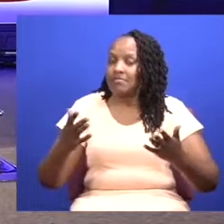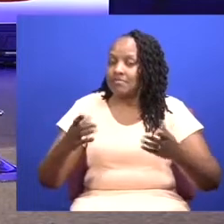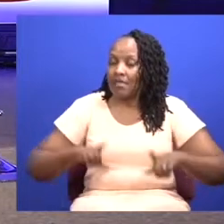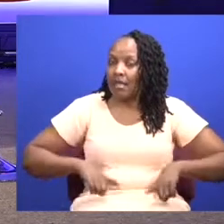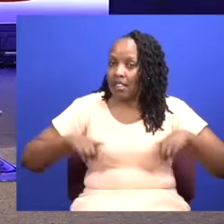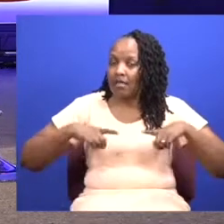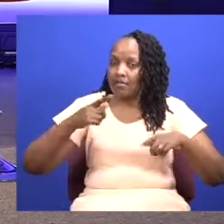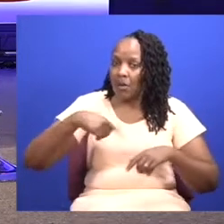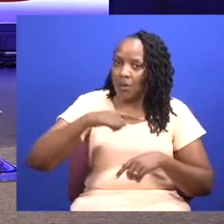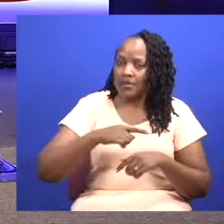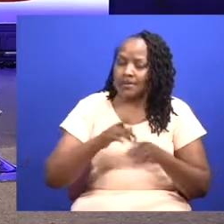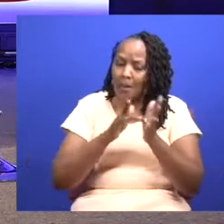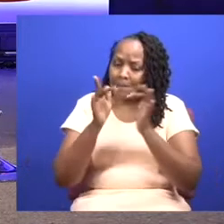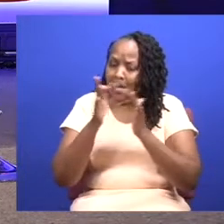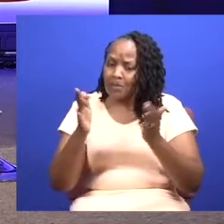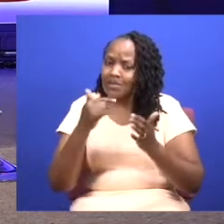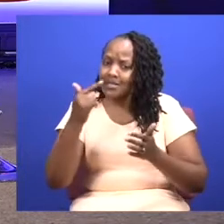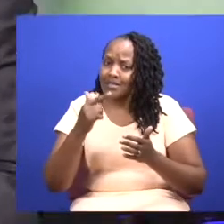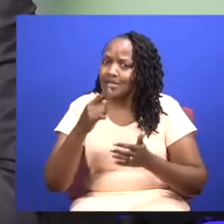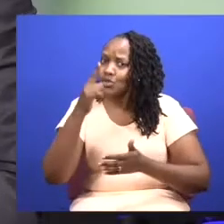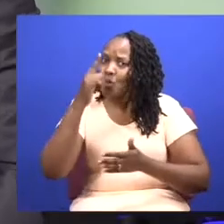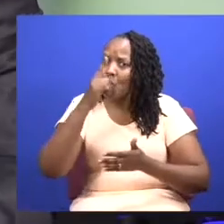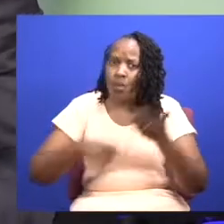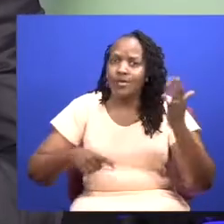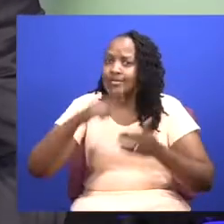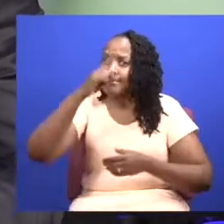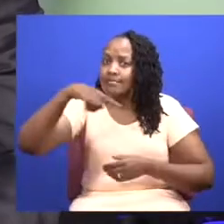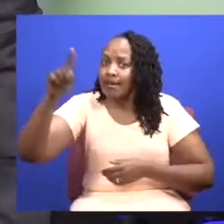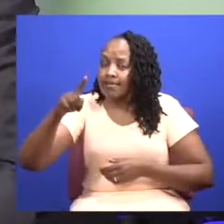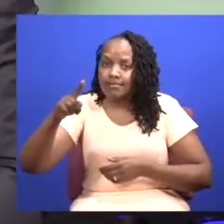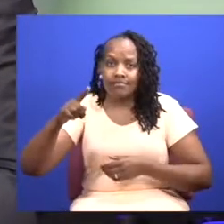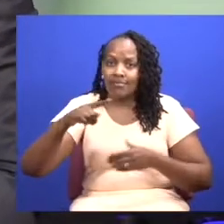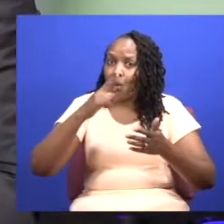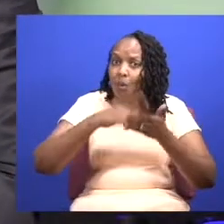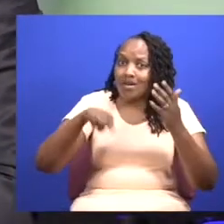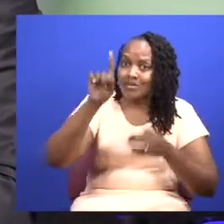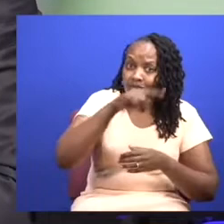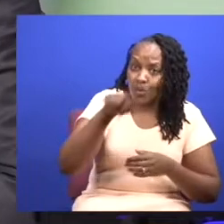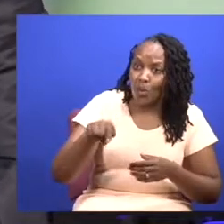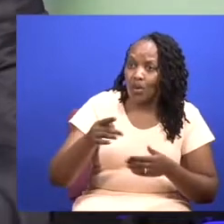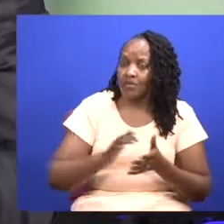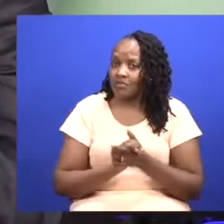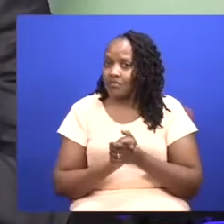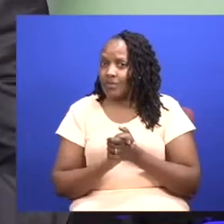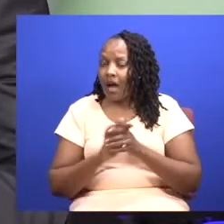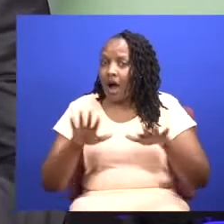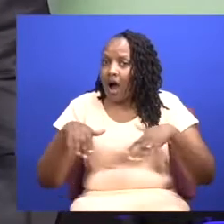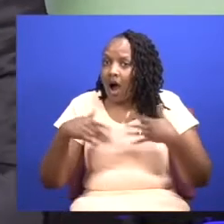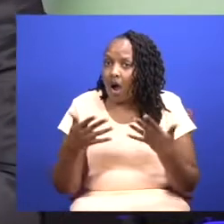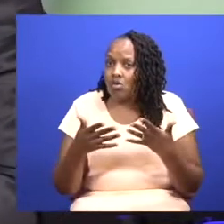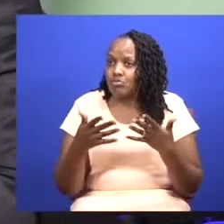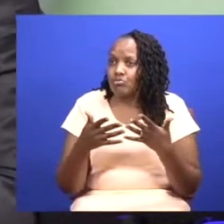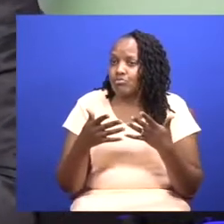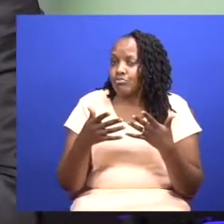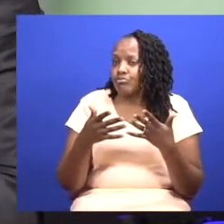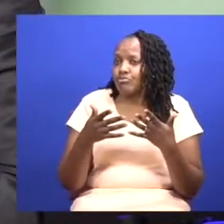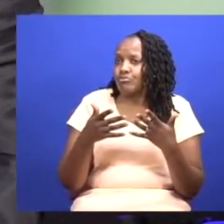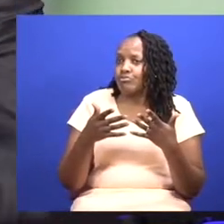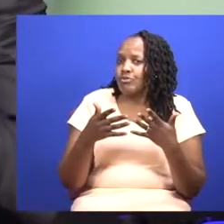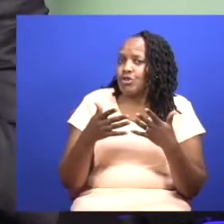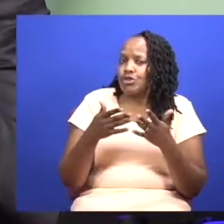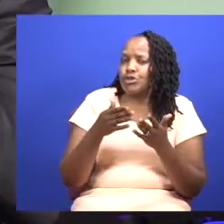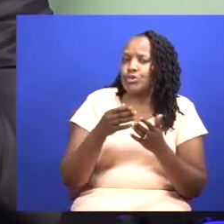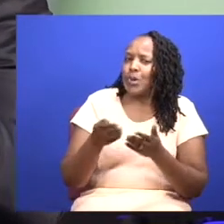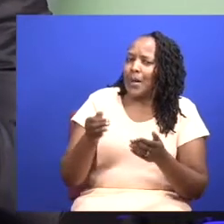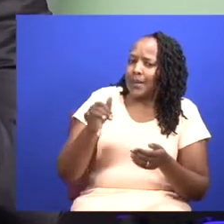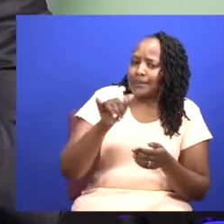Okay. Bible tells us what's right. Yes. It tells us what's wrong. Bible tells us how to be right with God. The Bible also helps us